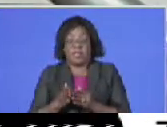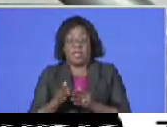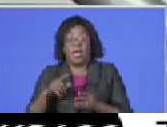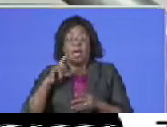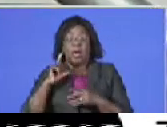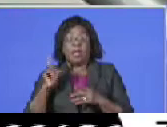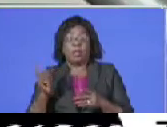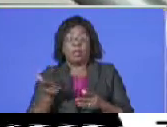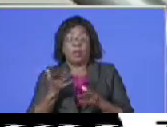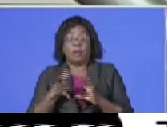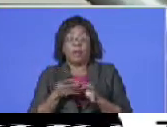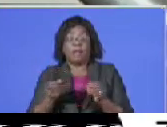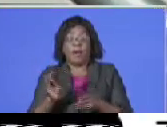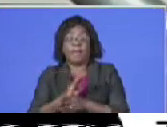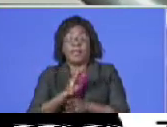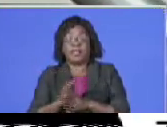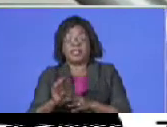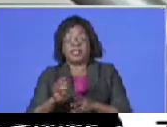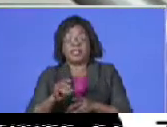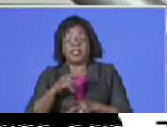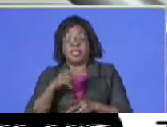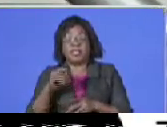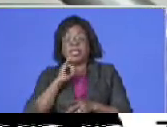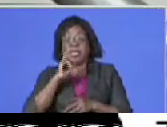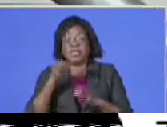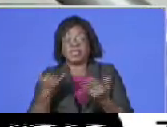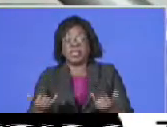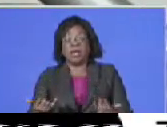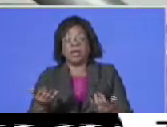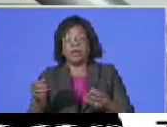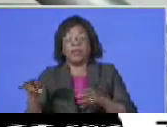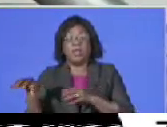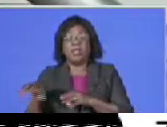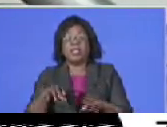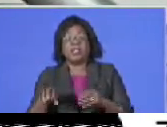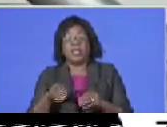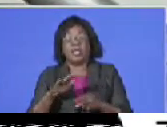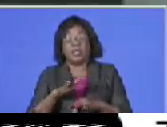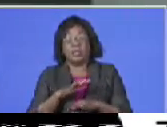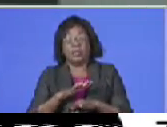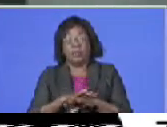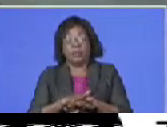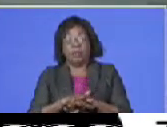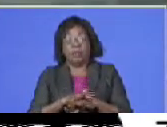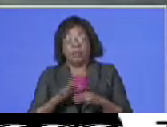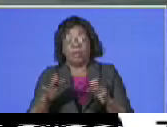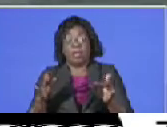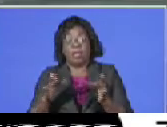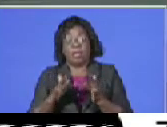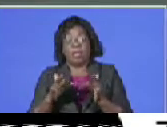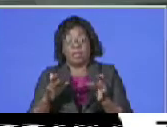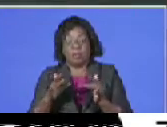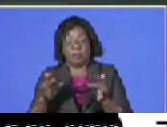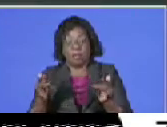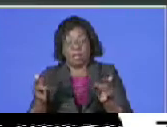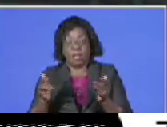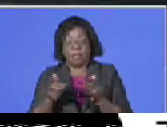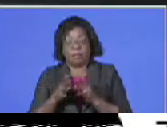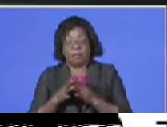lot of our business has moved from physical interaction with the client to more